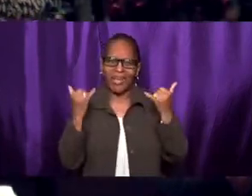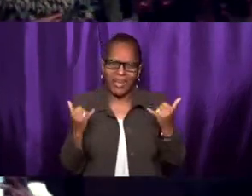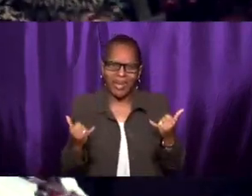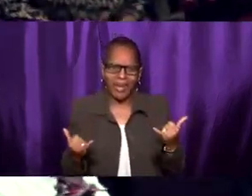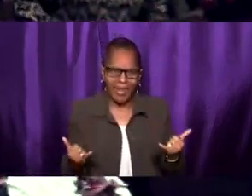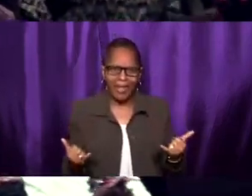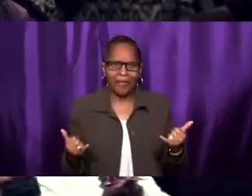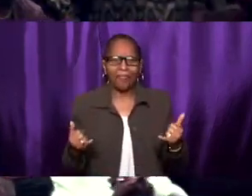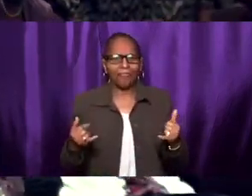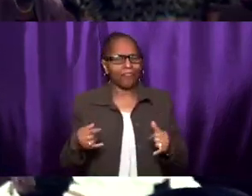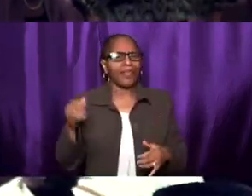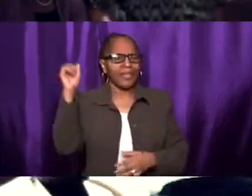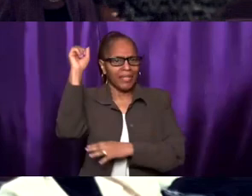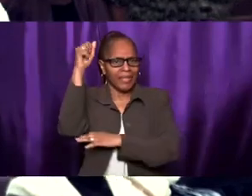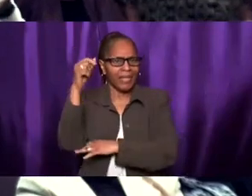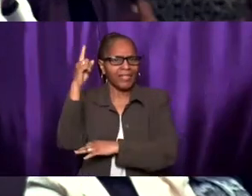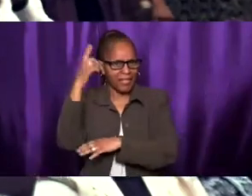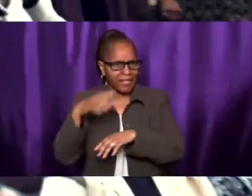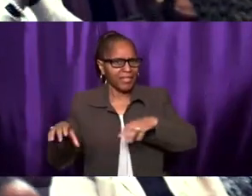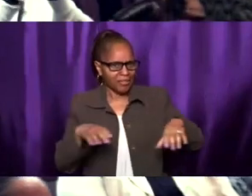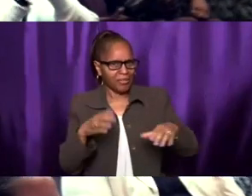something. Oh, he's up to something. He's up to.